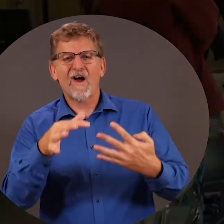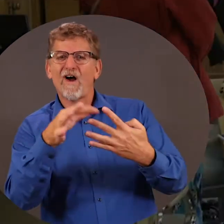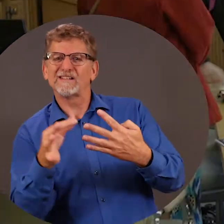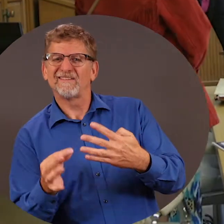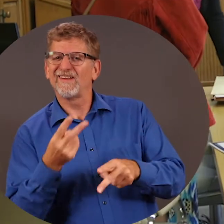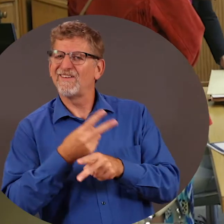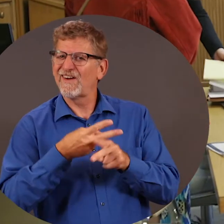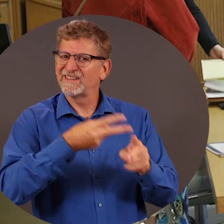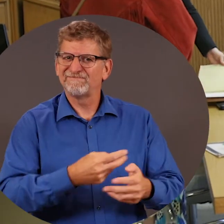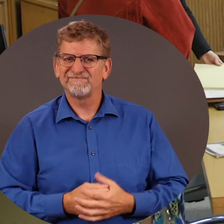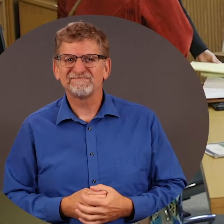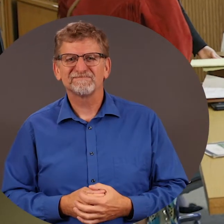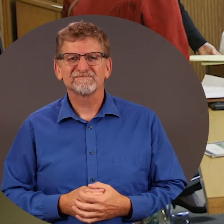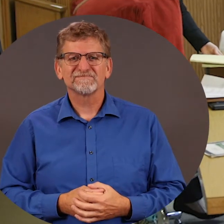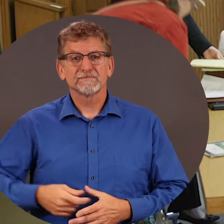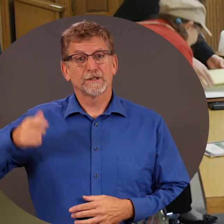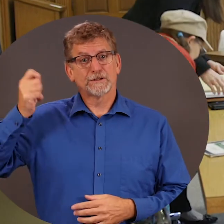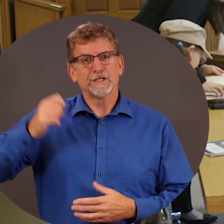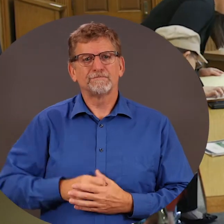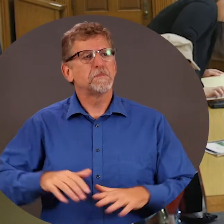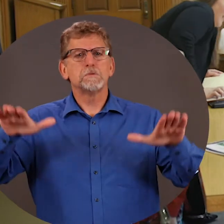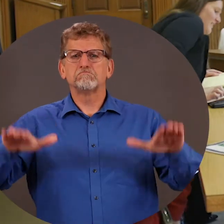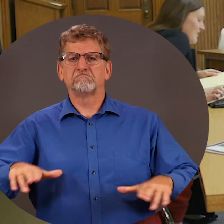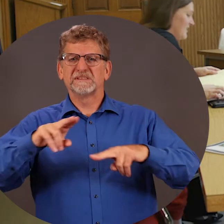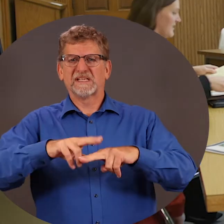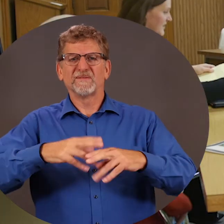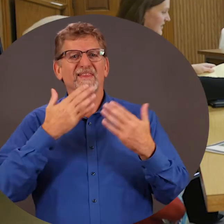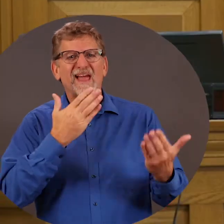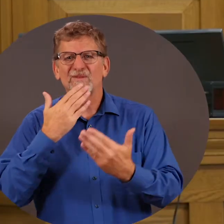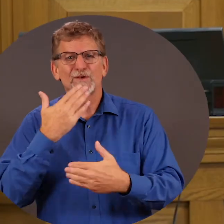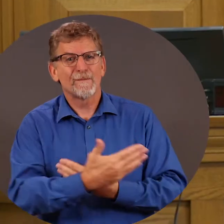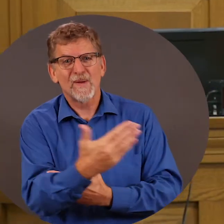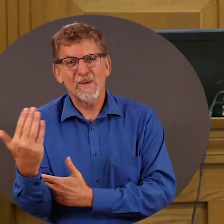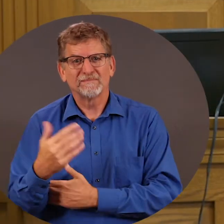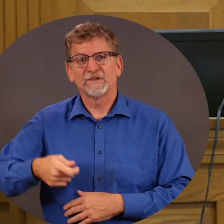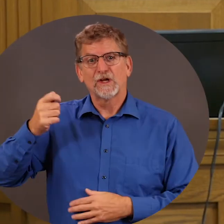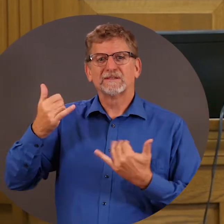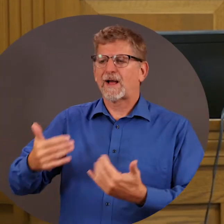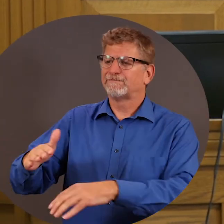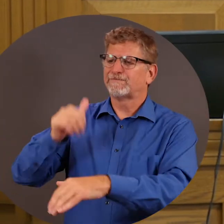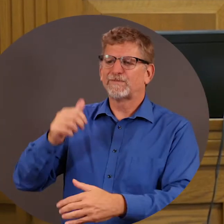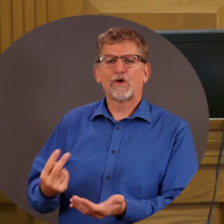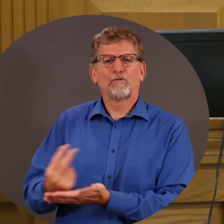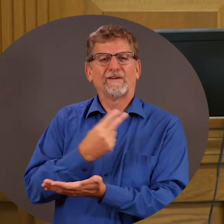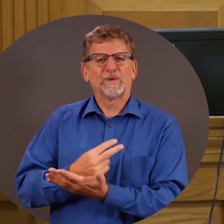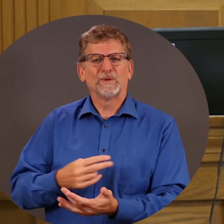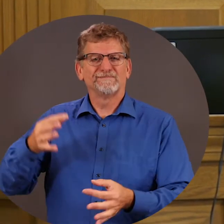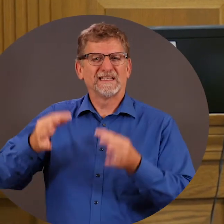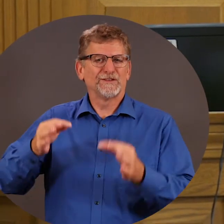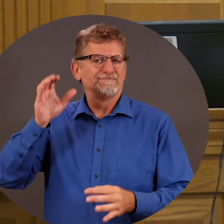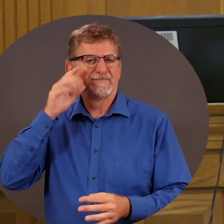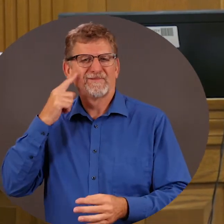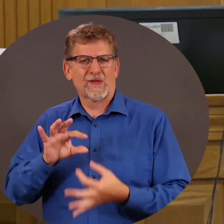Excuse me, please. Thank you. Morning. Morning. The court will call for review hearing the